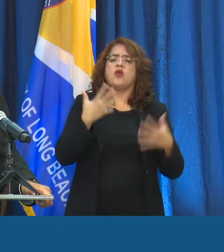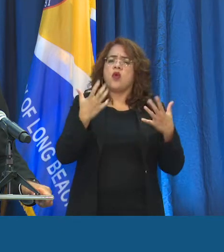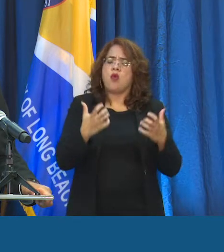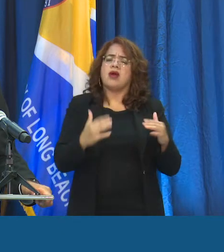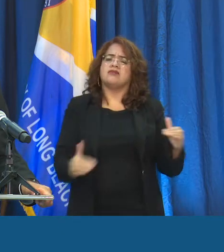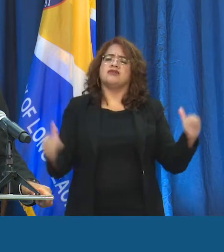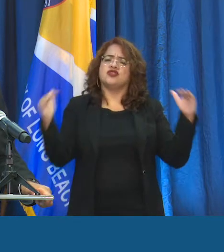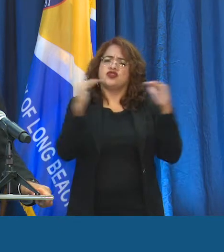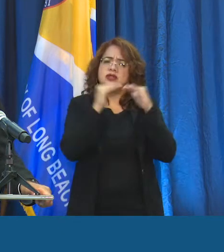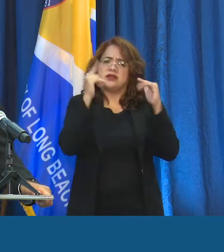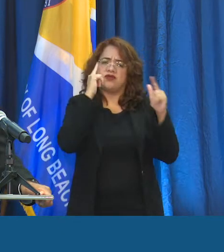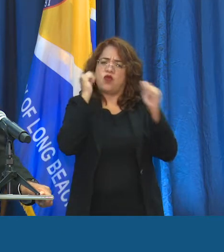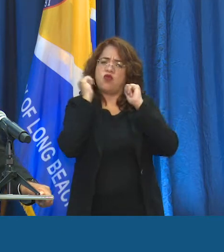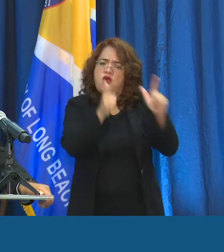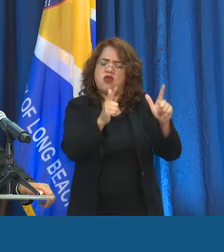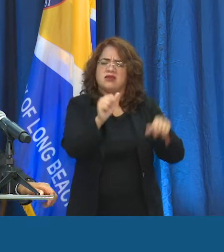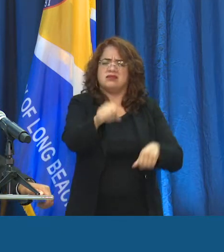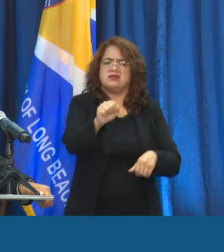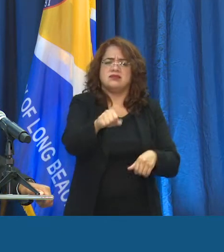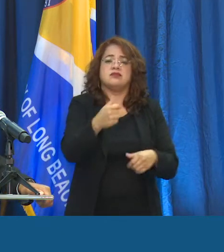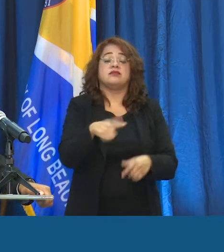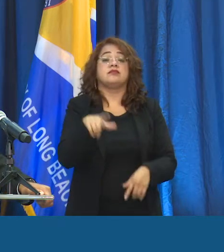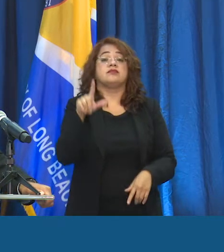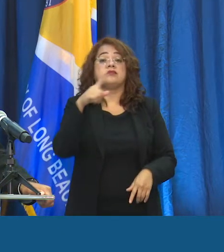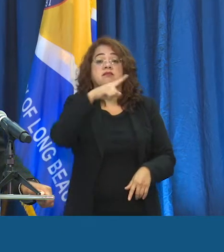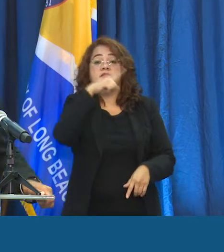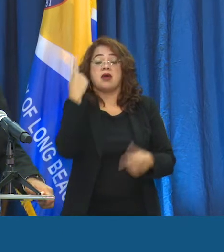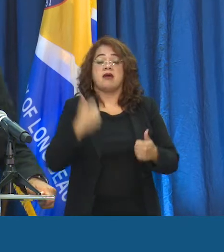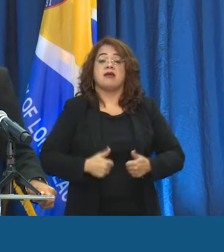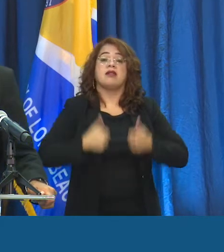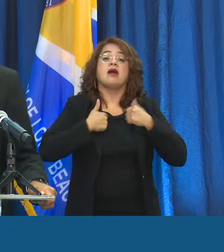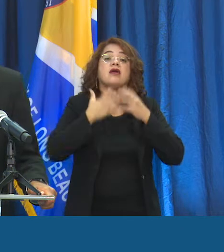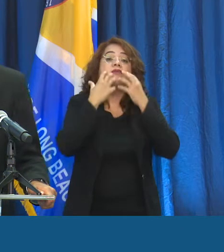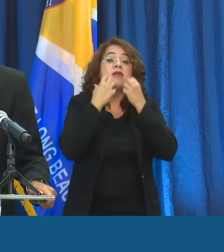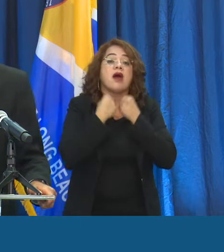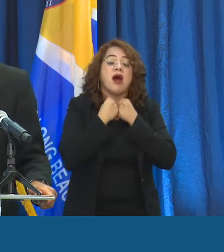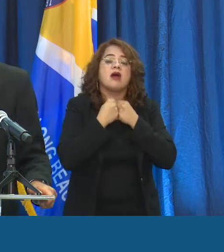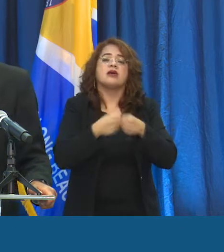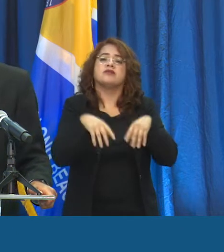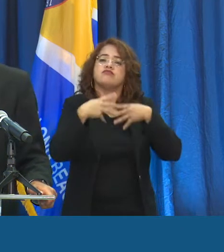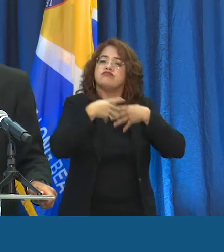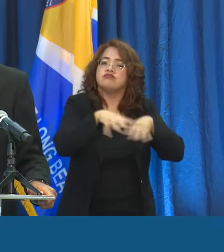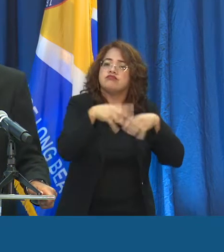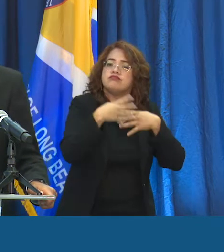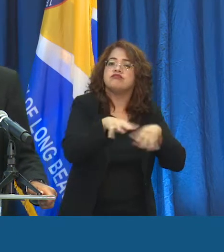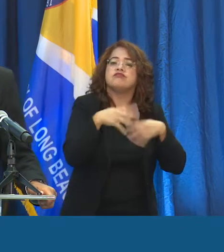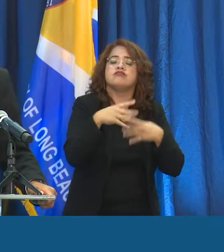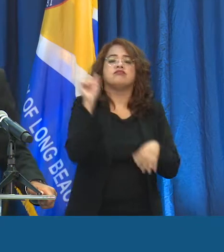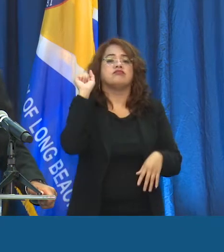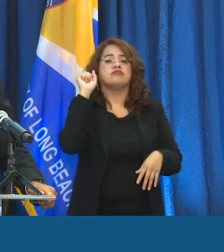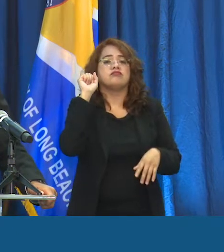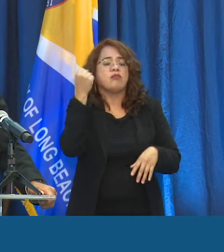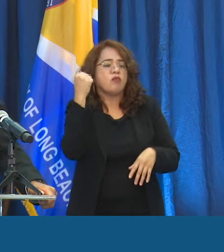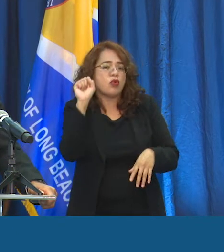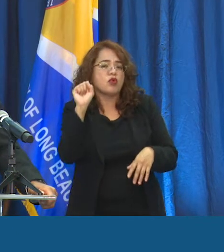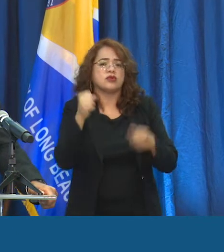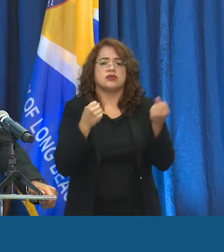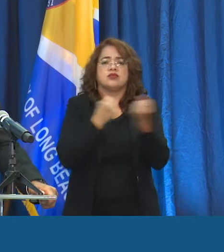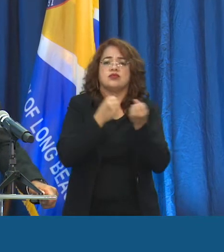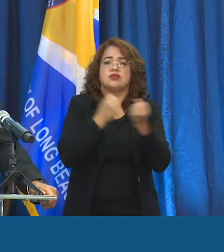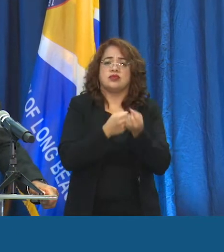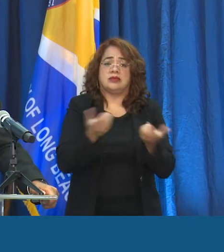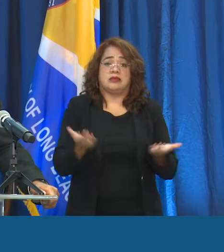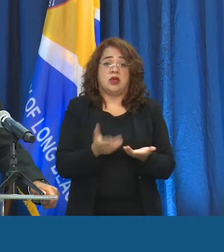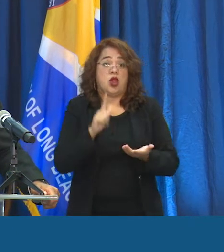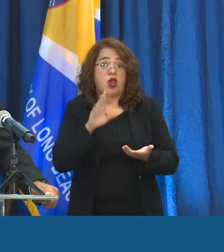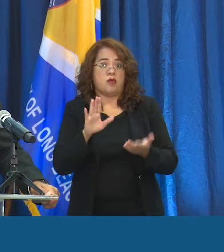people. We've seen the Black Lives Matter movement on the streets, not just in Long Beach, but across the country. We know that